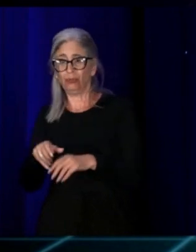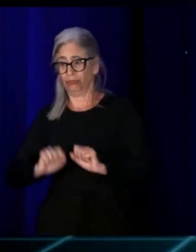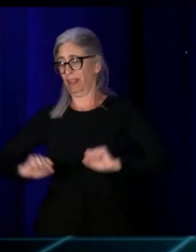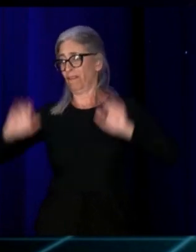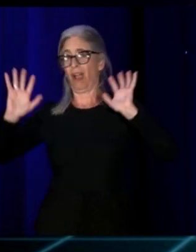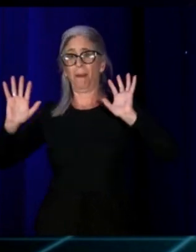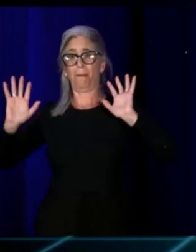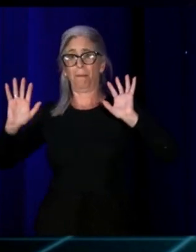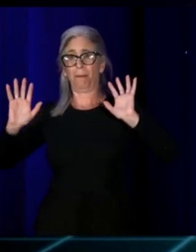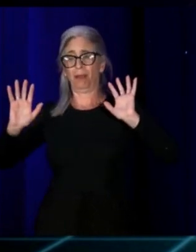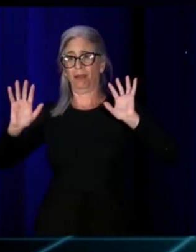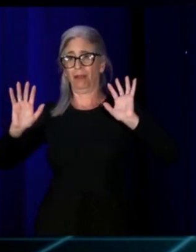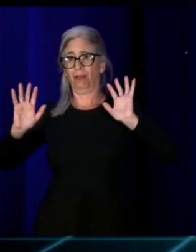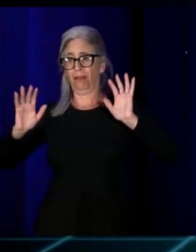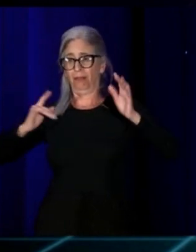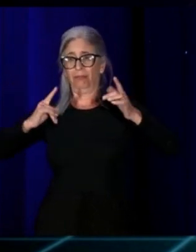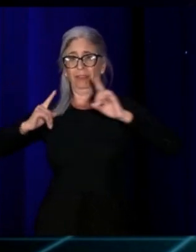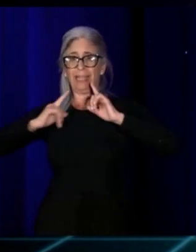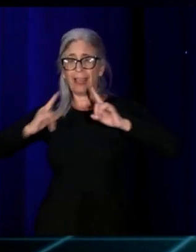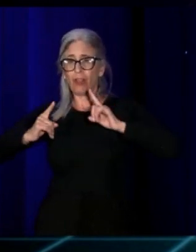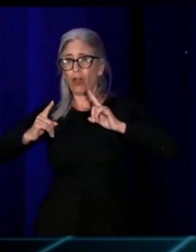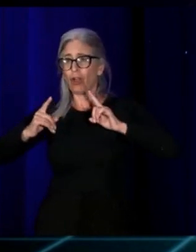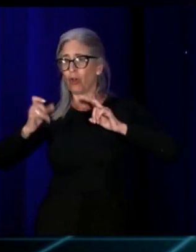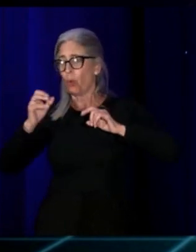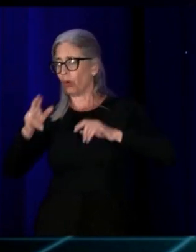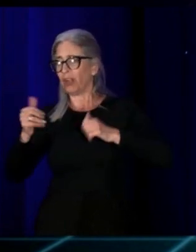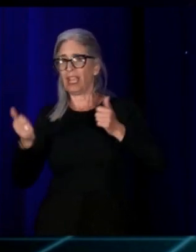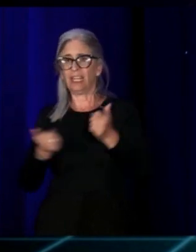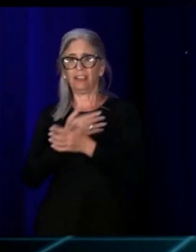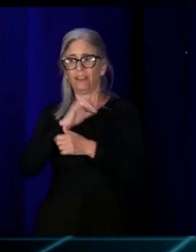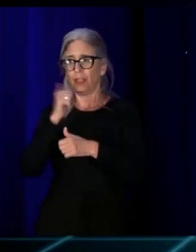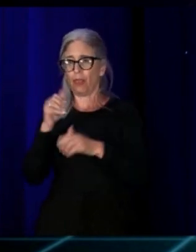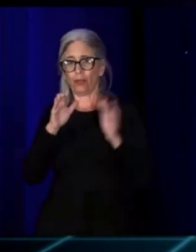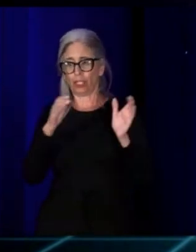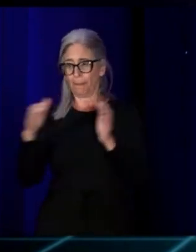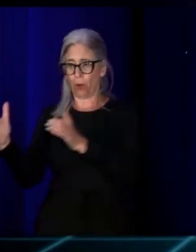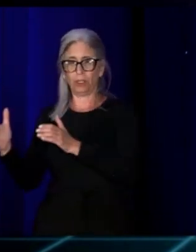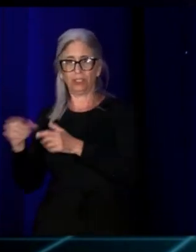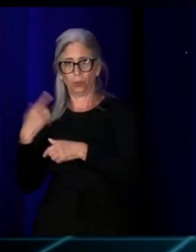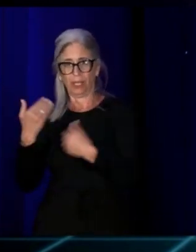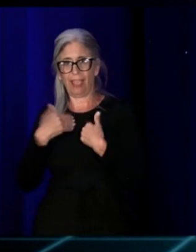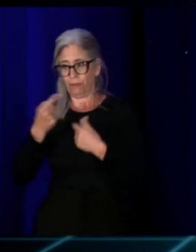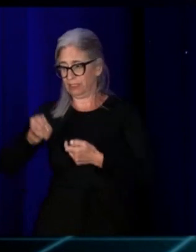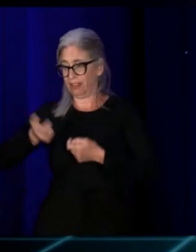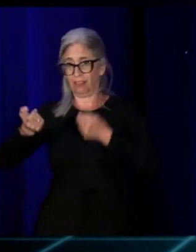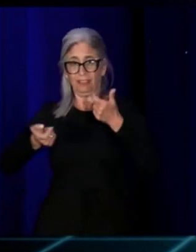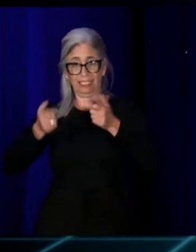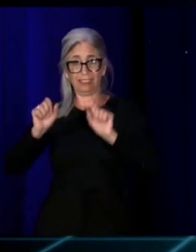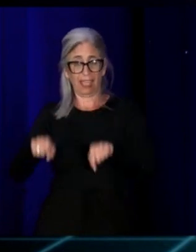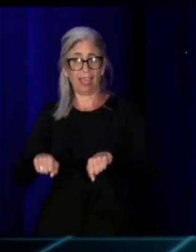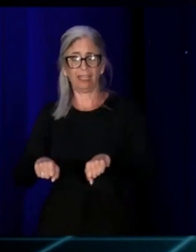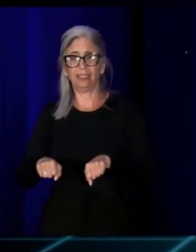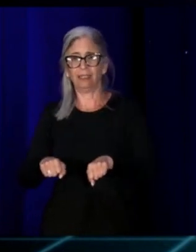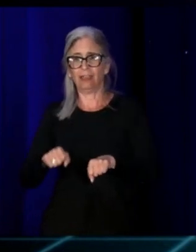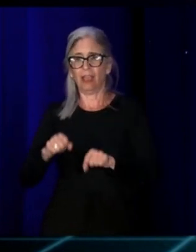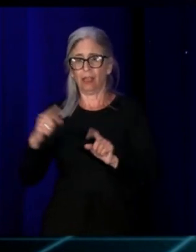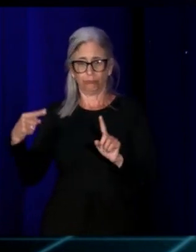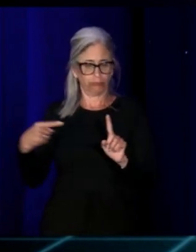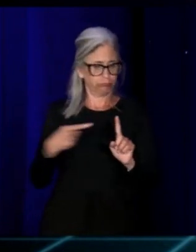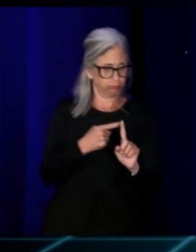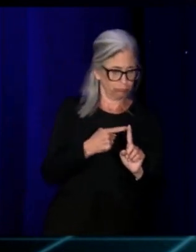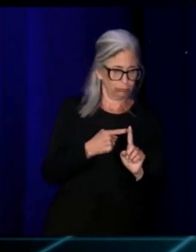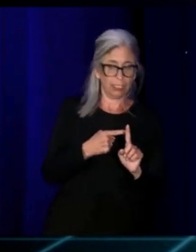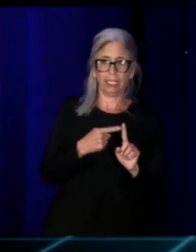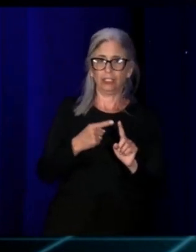up, the radix dialogues or any of the rich UI components we have. We can delete these, and we can redirect and revalidate